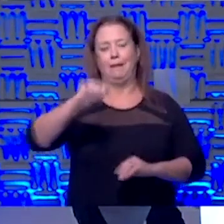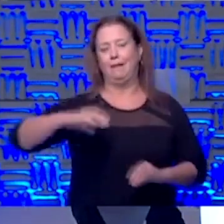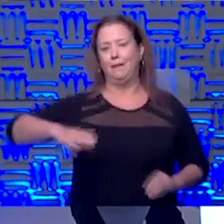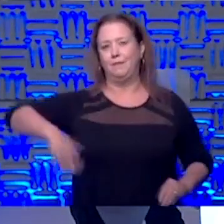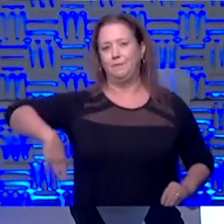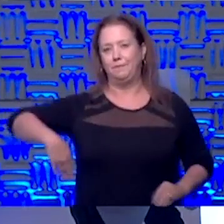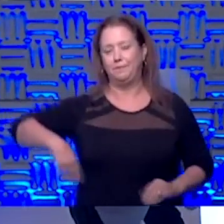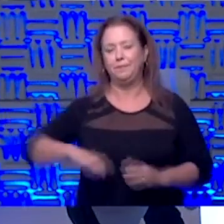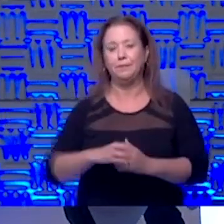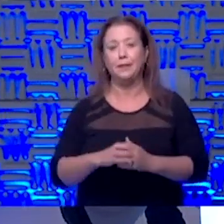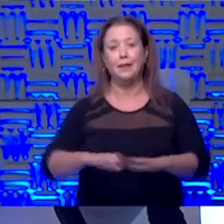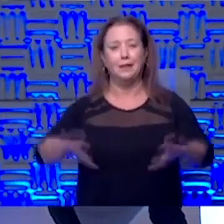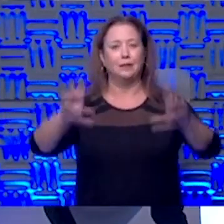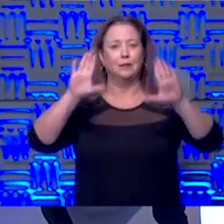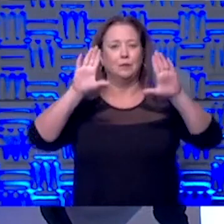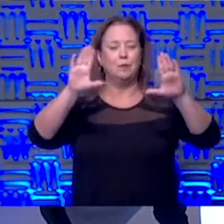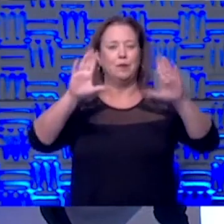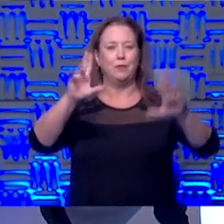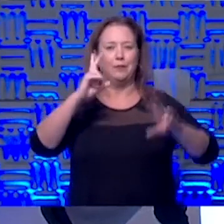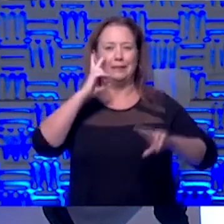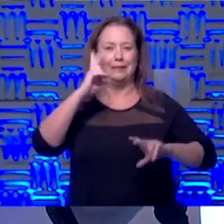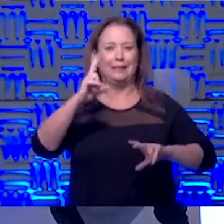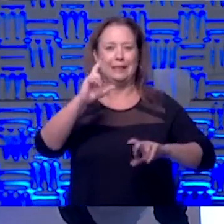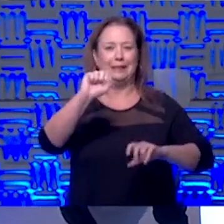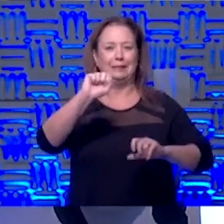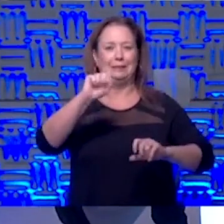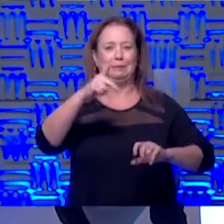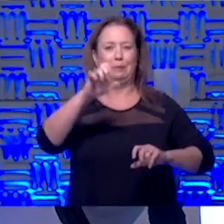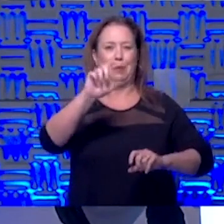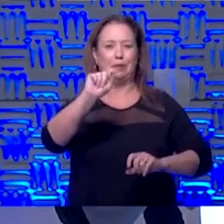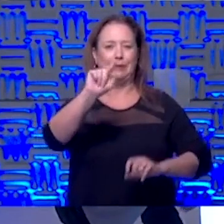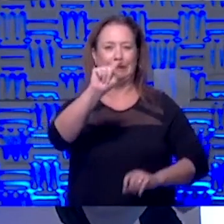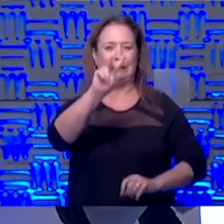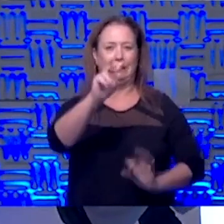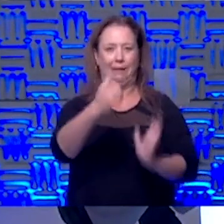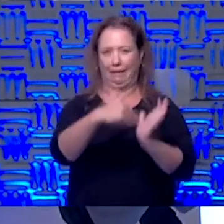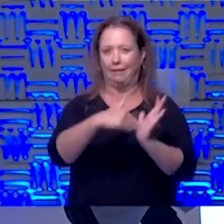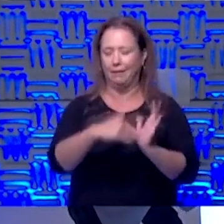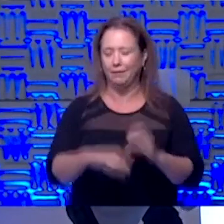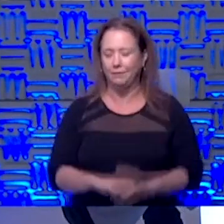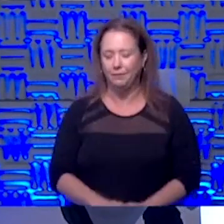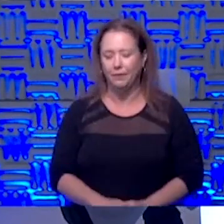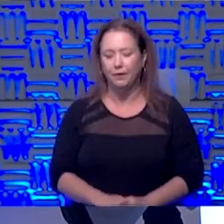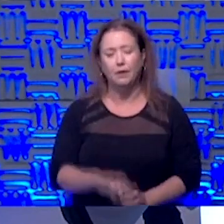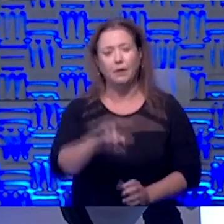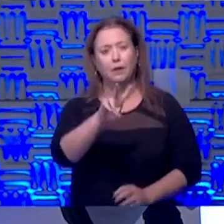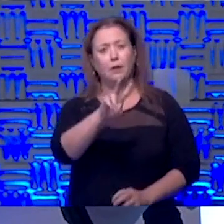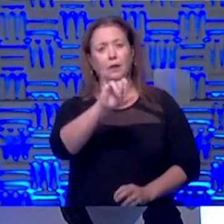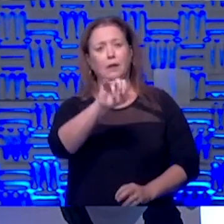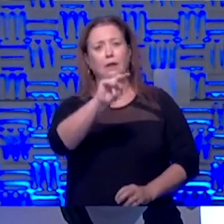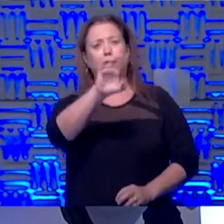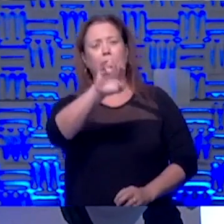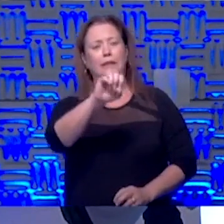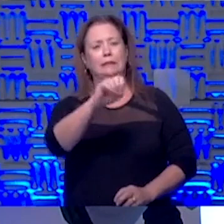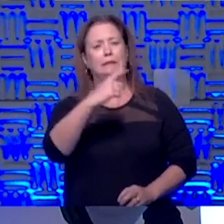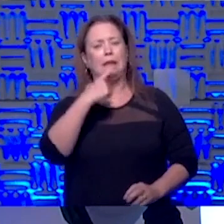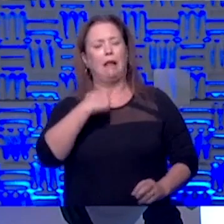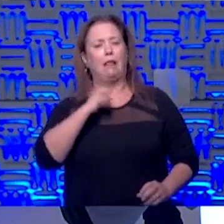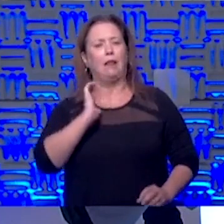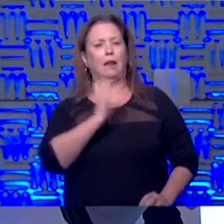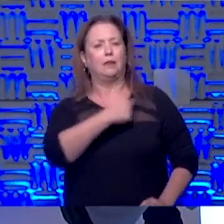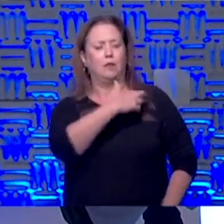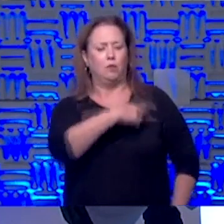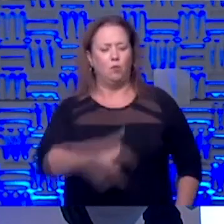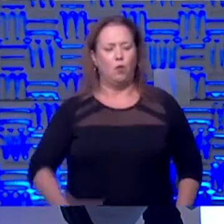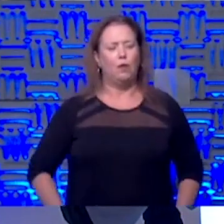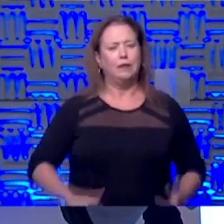Yeah, it is great to have that diversion back on television. So, Vince, tell us a little bit about what are the Royals doing? How